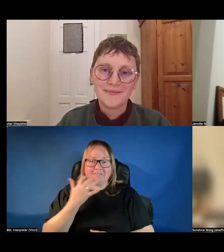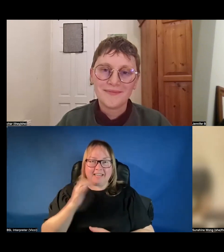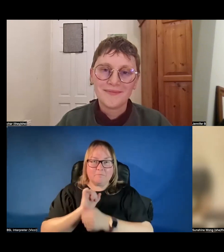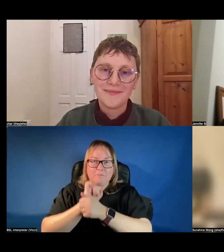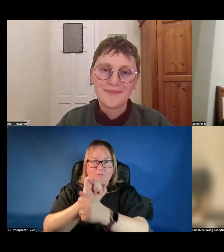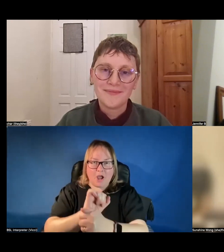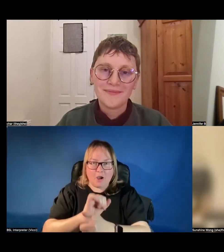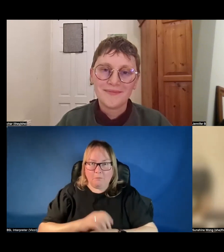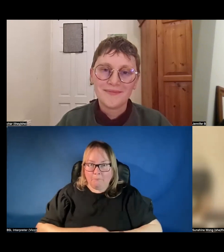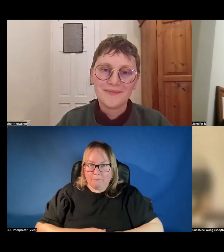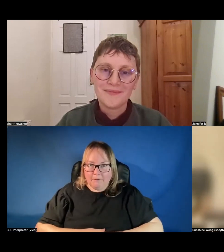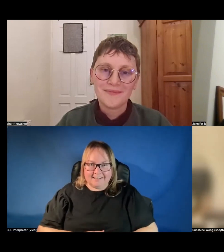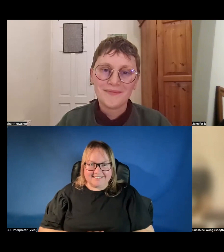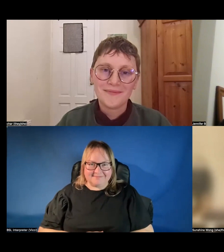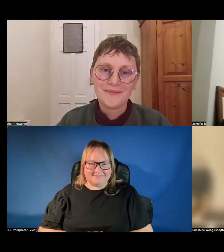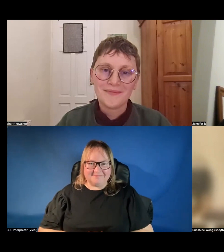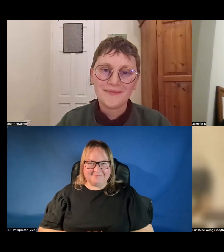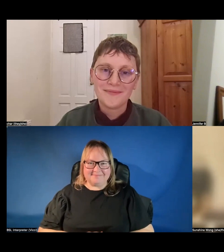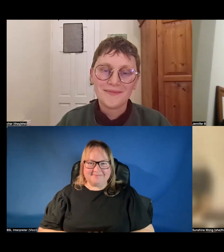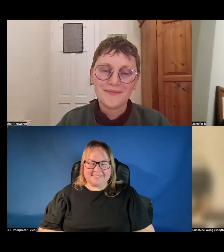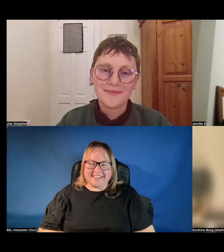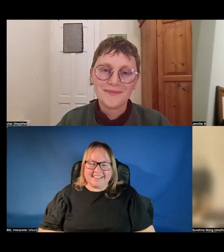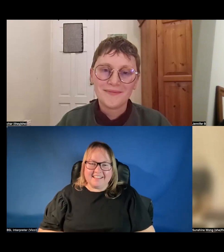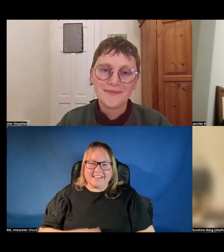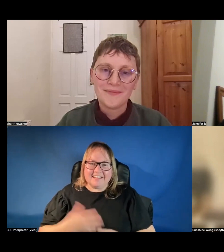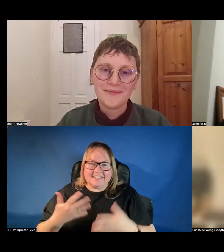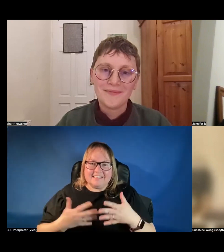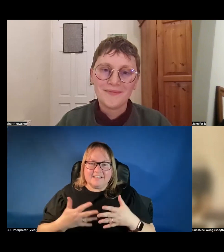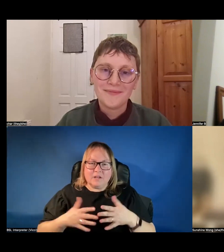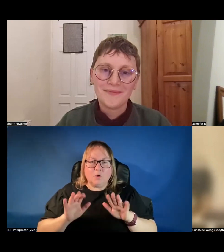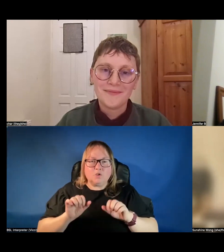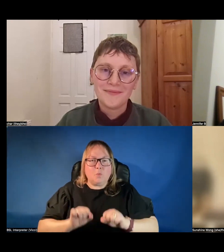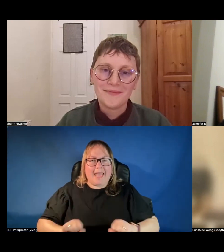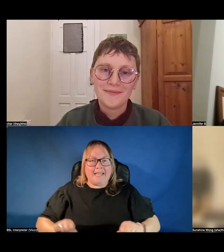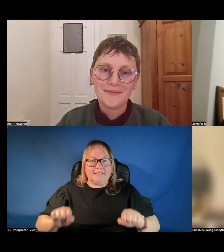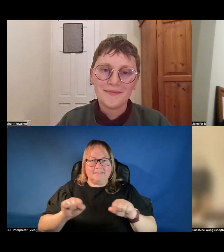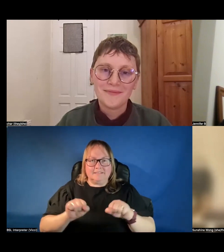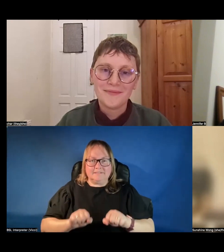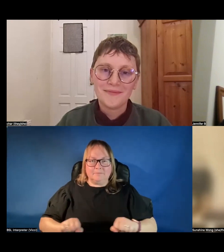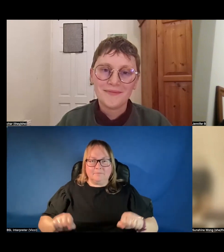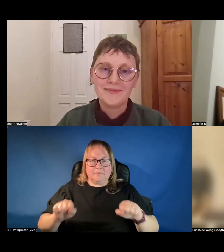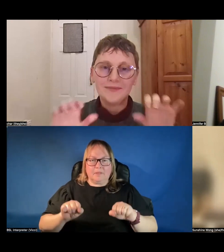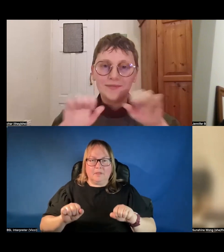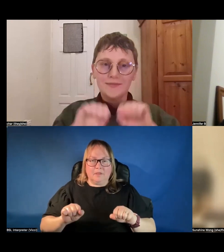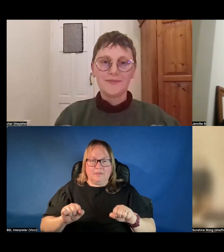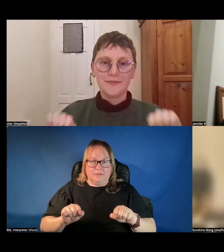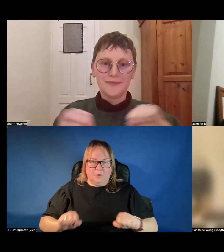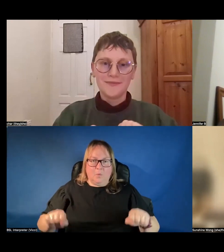you, what is the sign for wait?